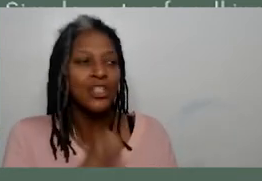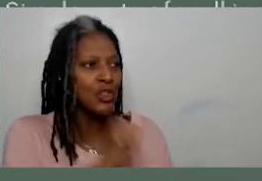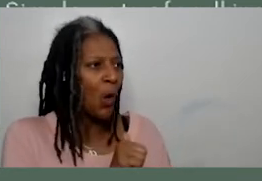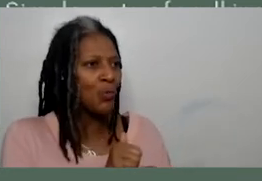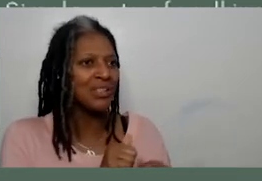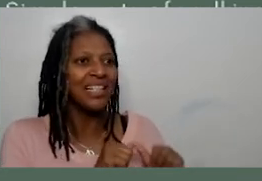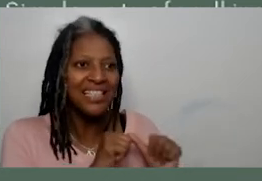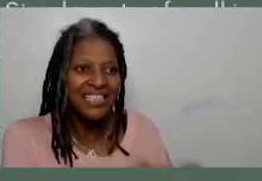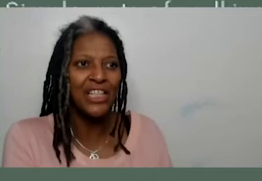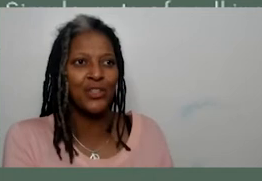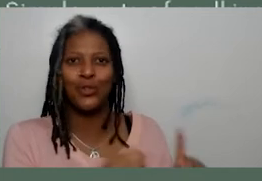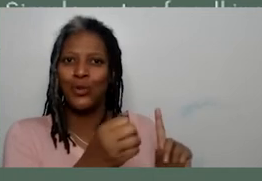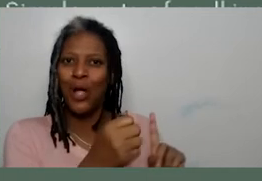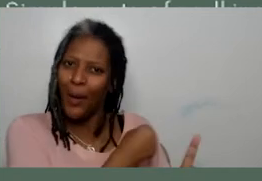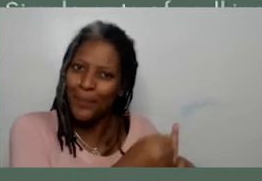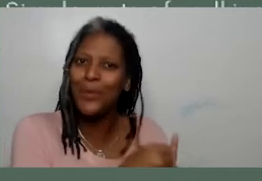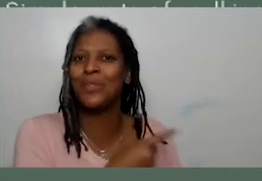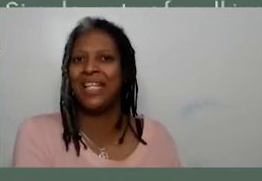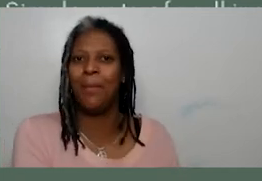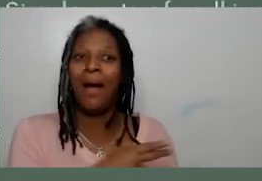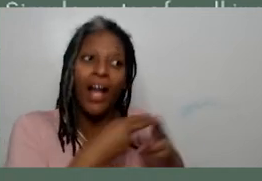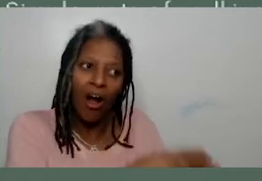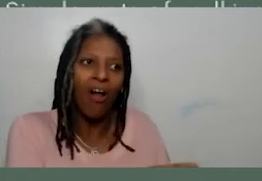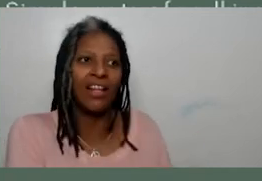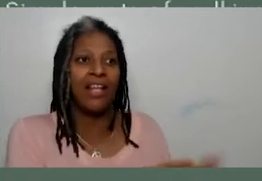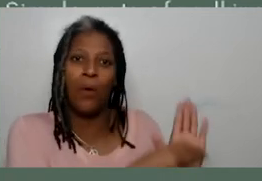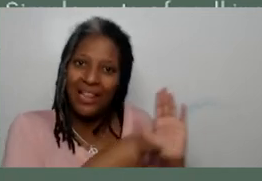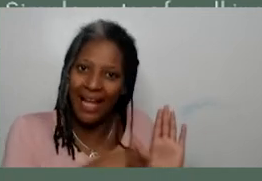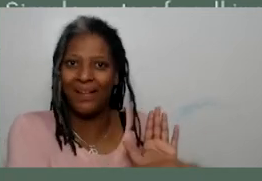are making it hard for me to meet this child where they are at.